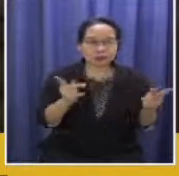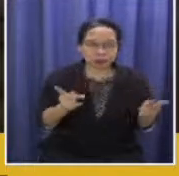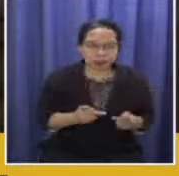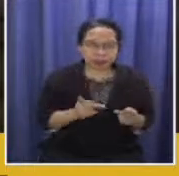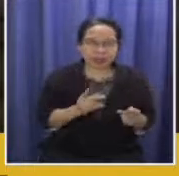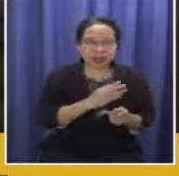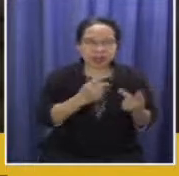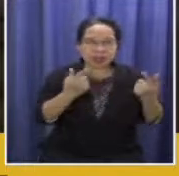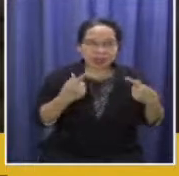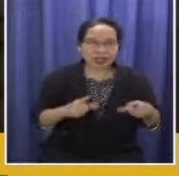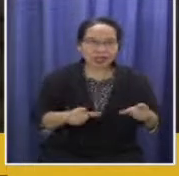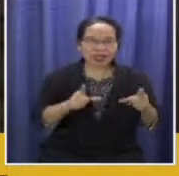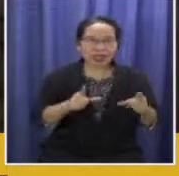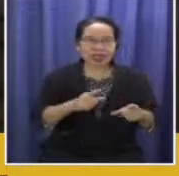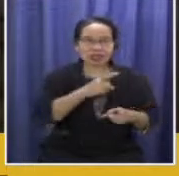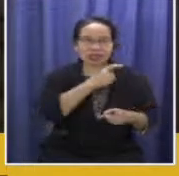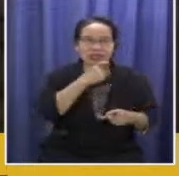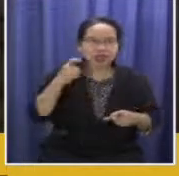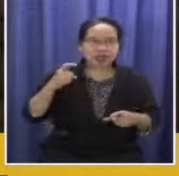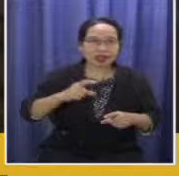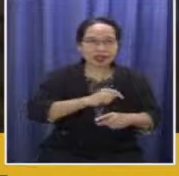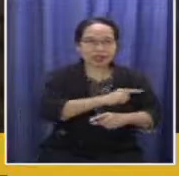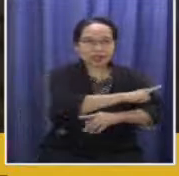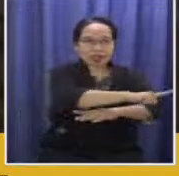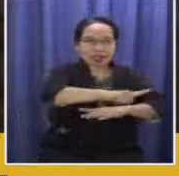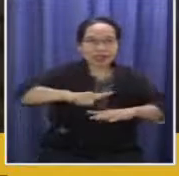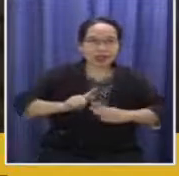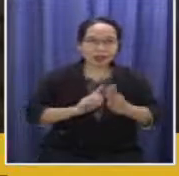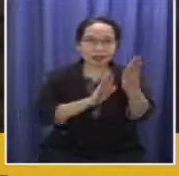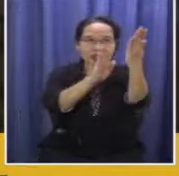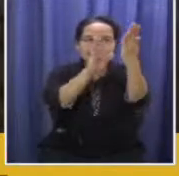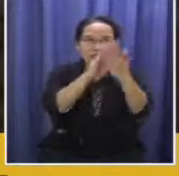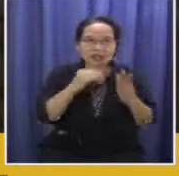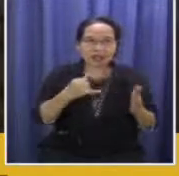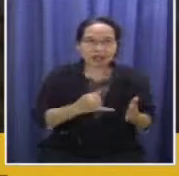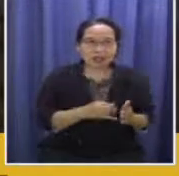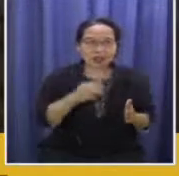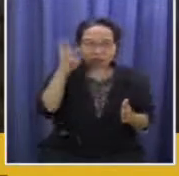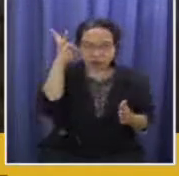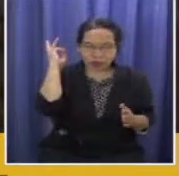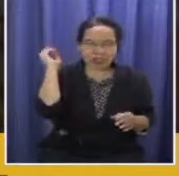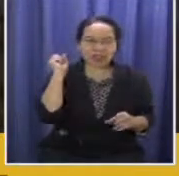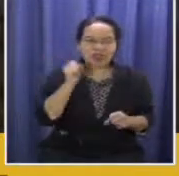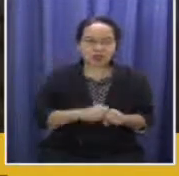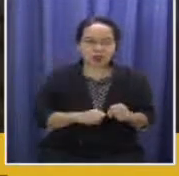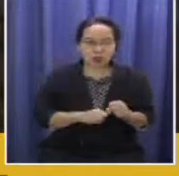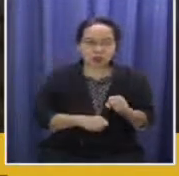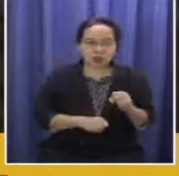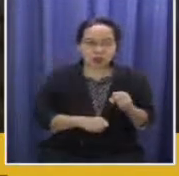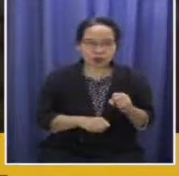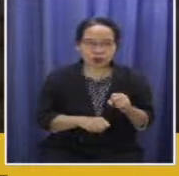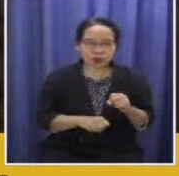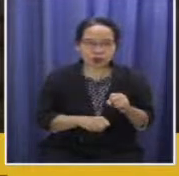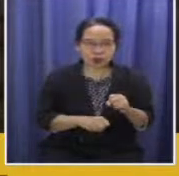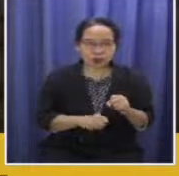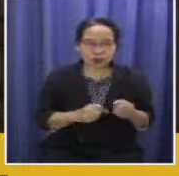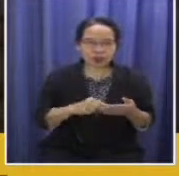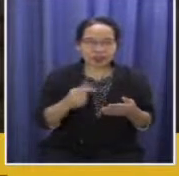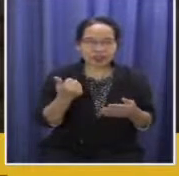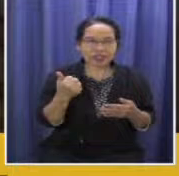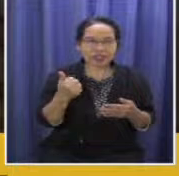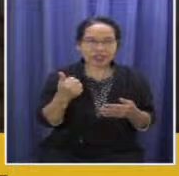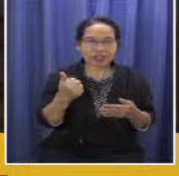one place, and let the dry land appear. And it was so. Verse